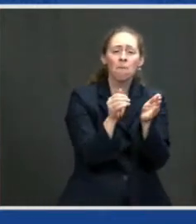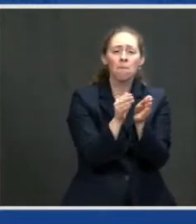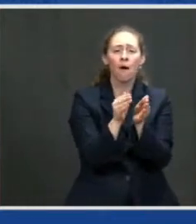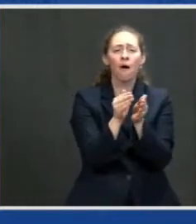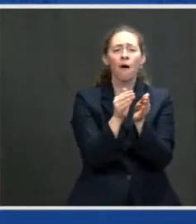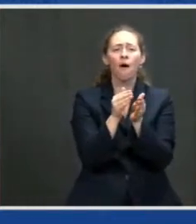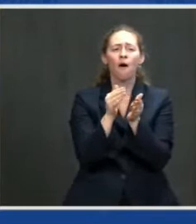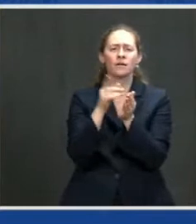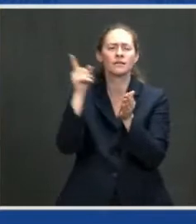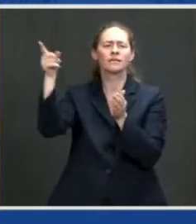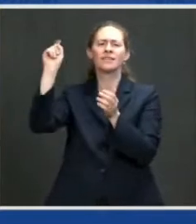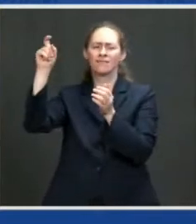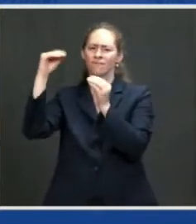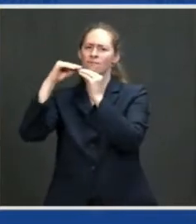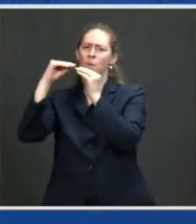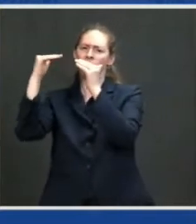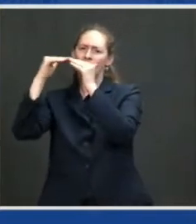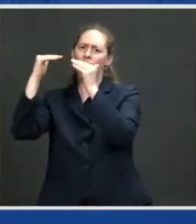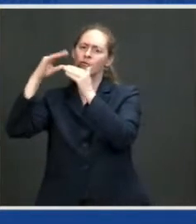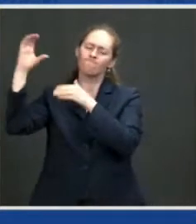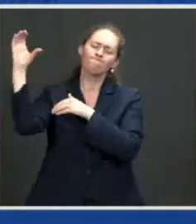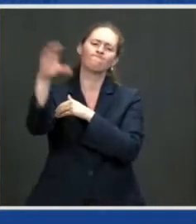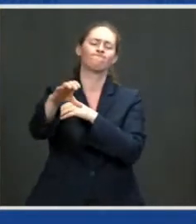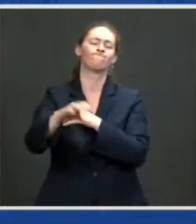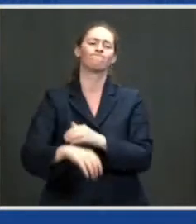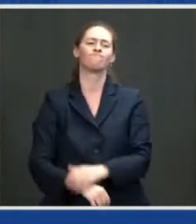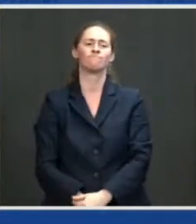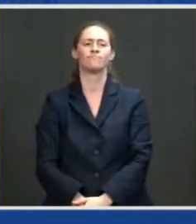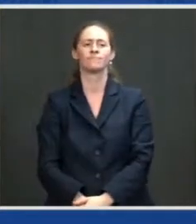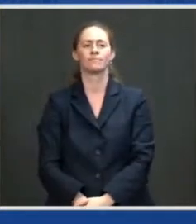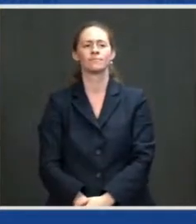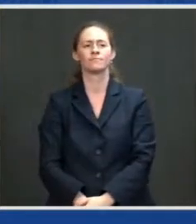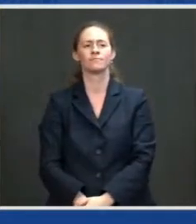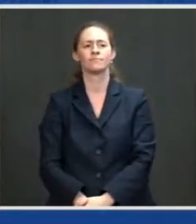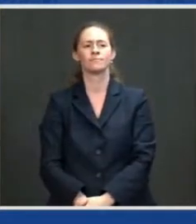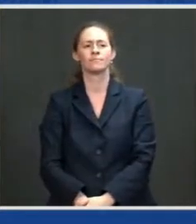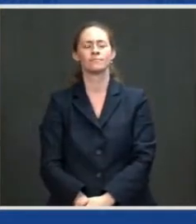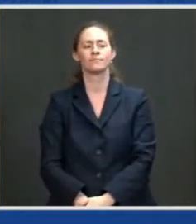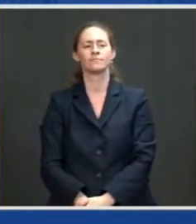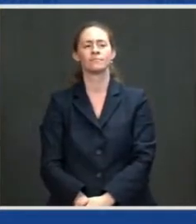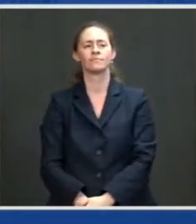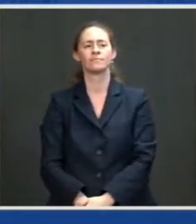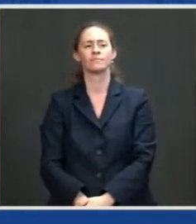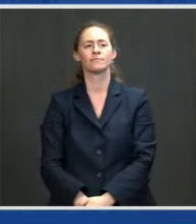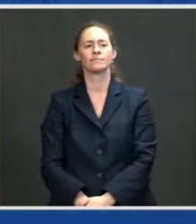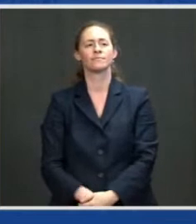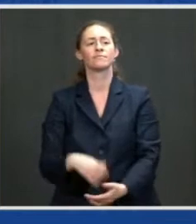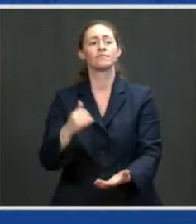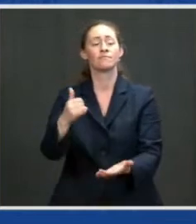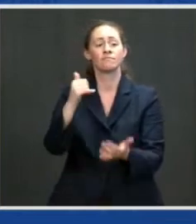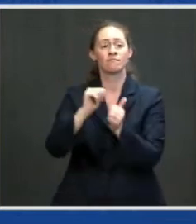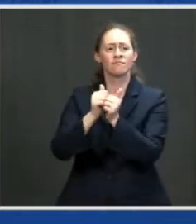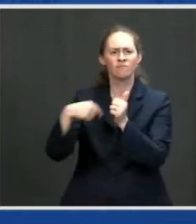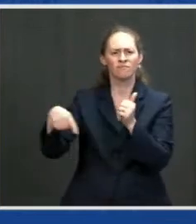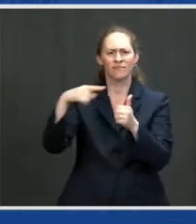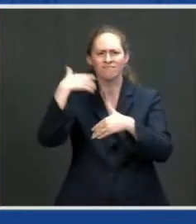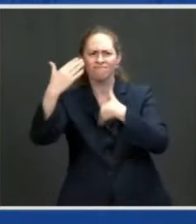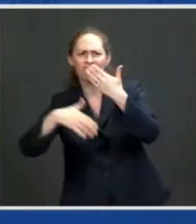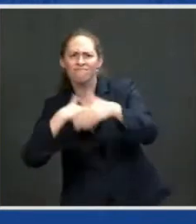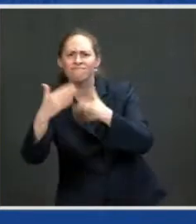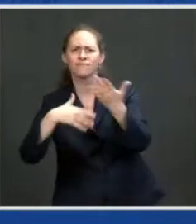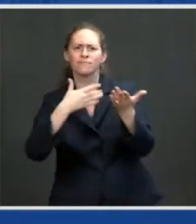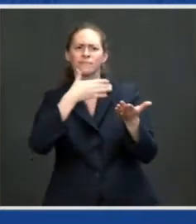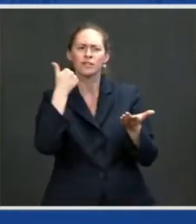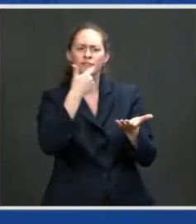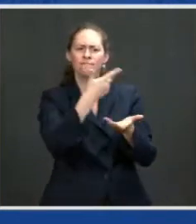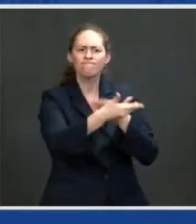We're already seeing what happens when employers have to compete for workers. Companies like McDonald's, Home Depot, Bank of America, and